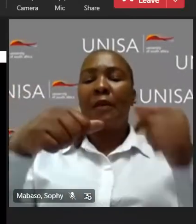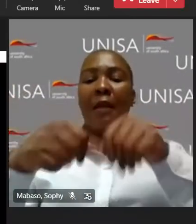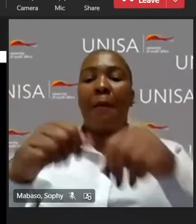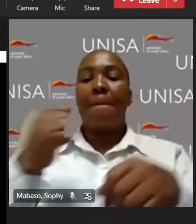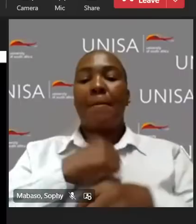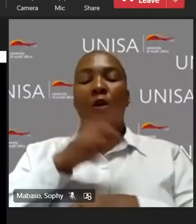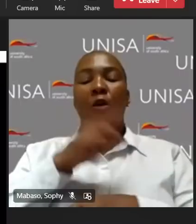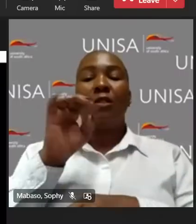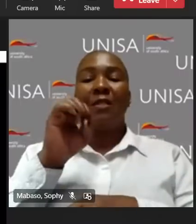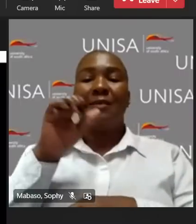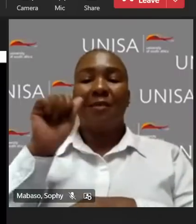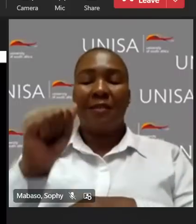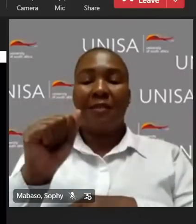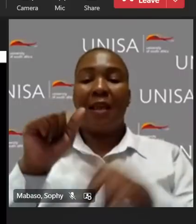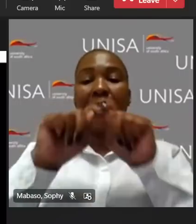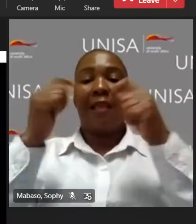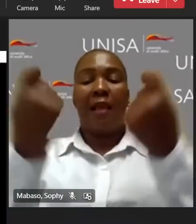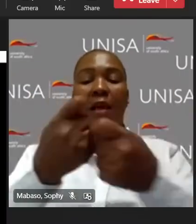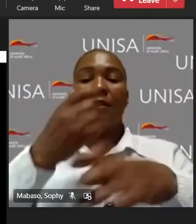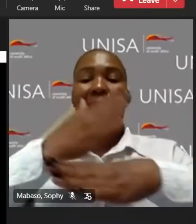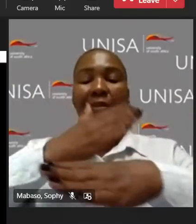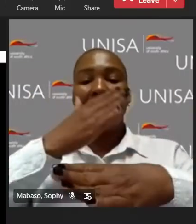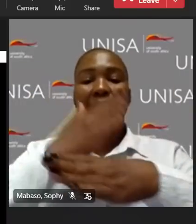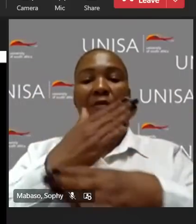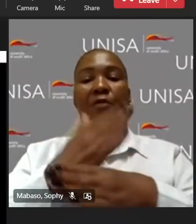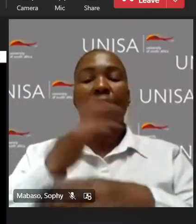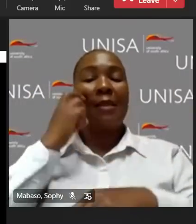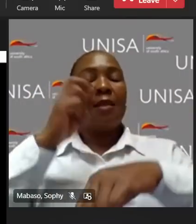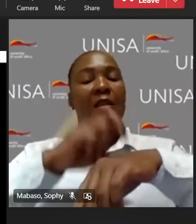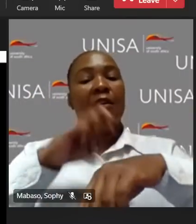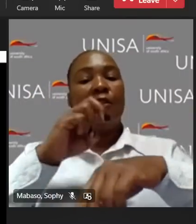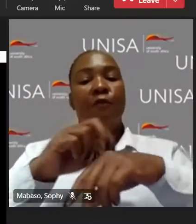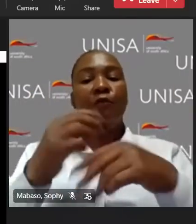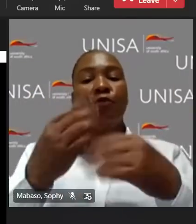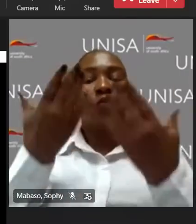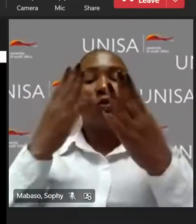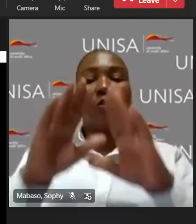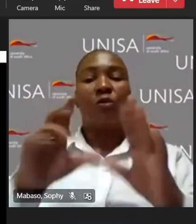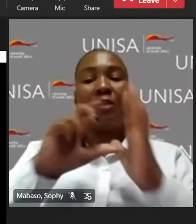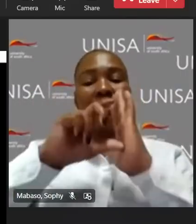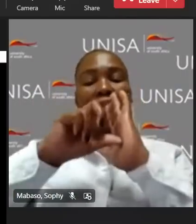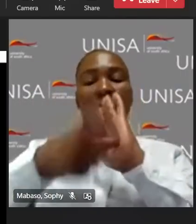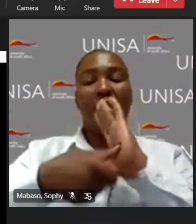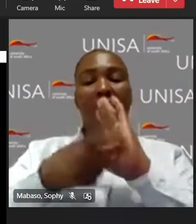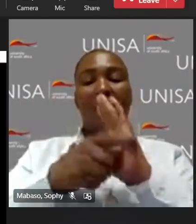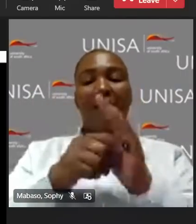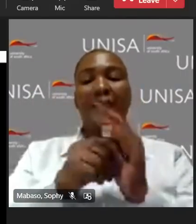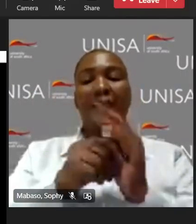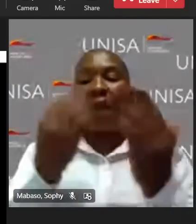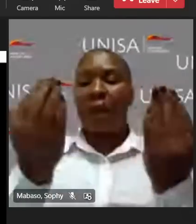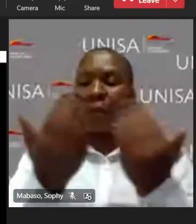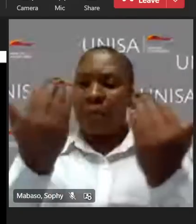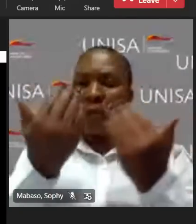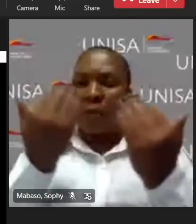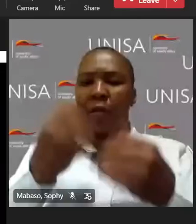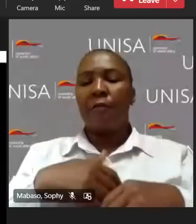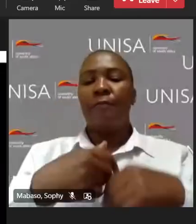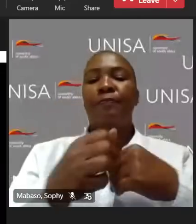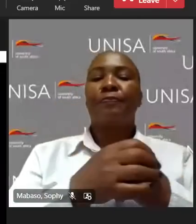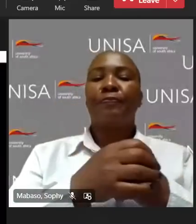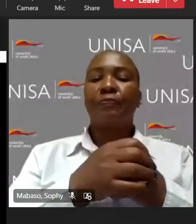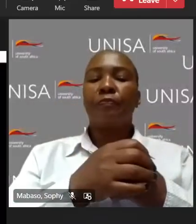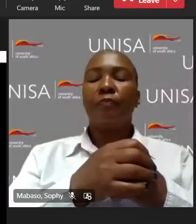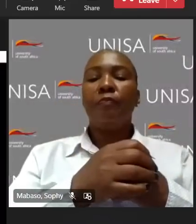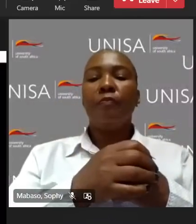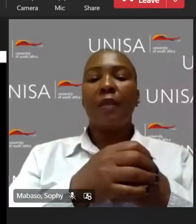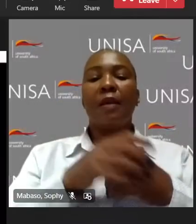and MyLife task team to ensure that needs for students with disabilities are taken into account. We